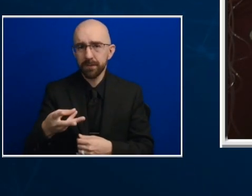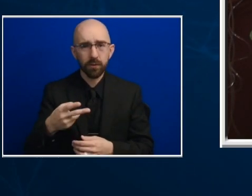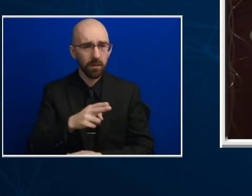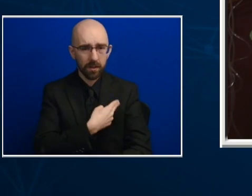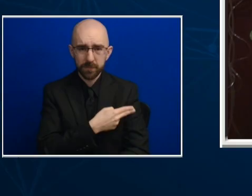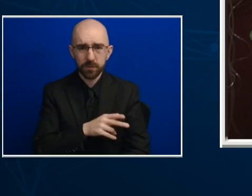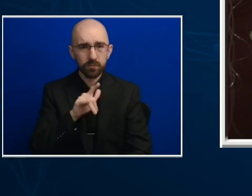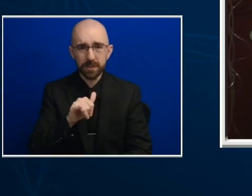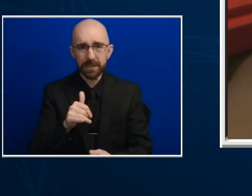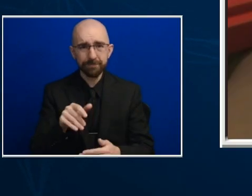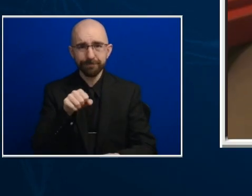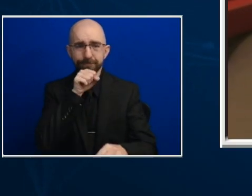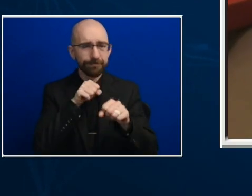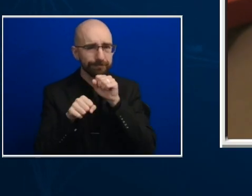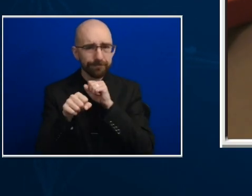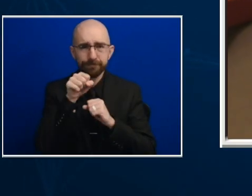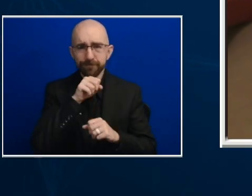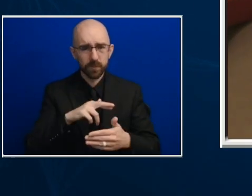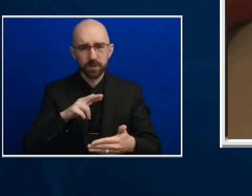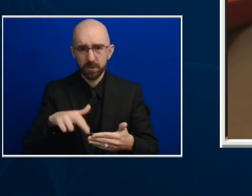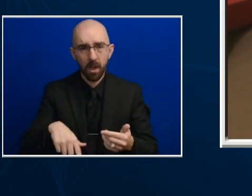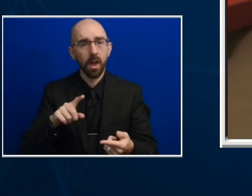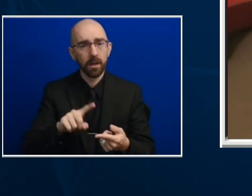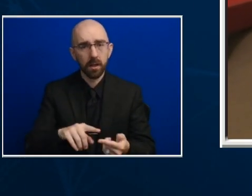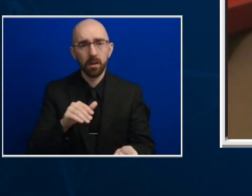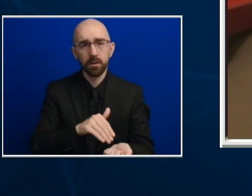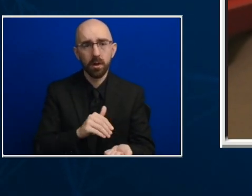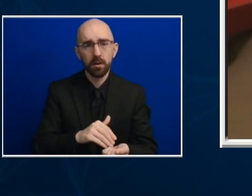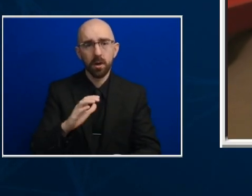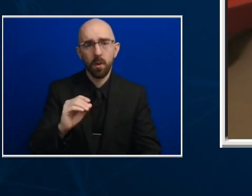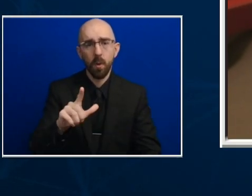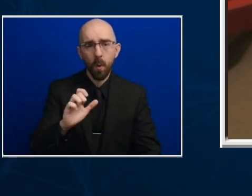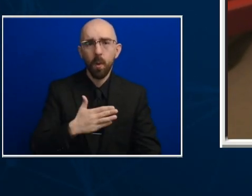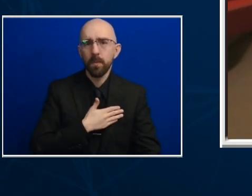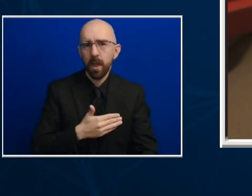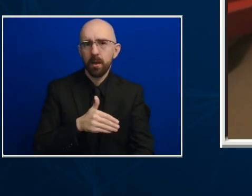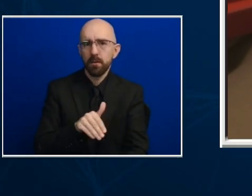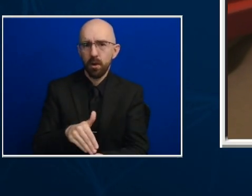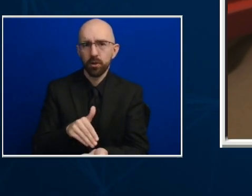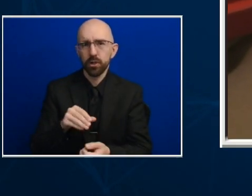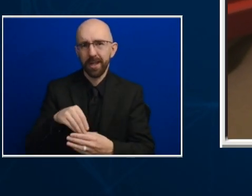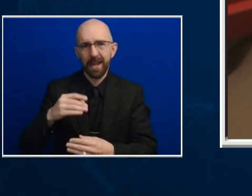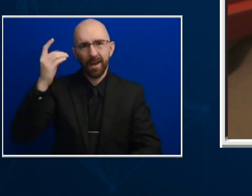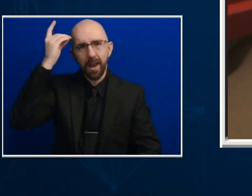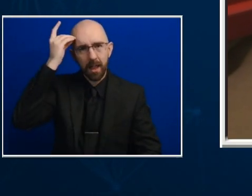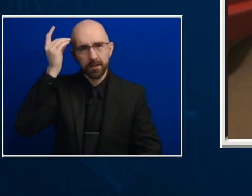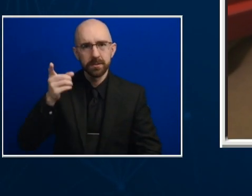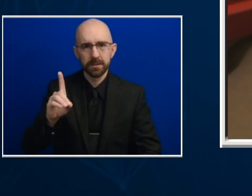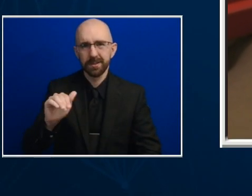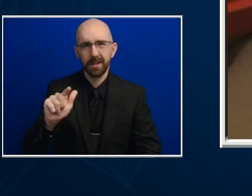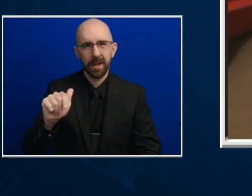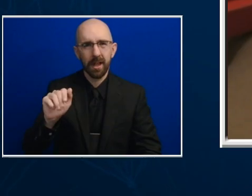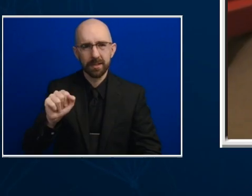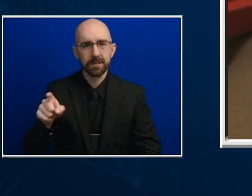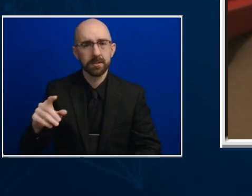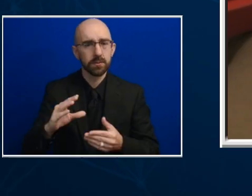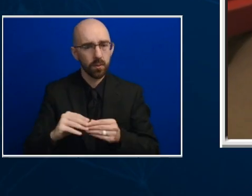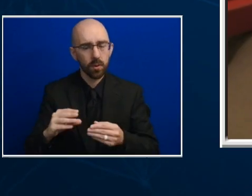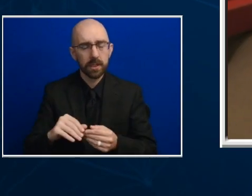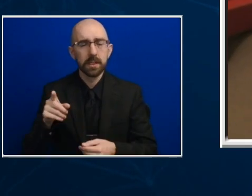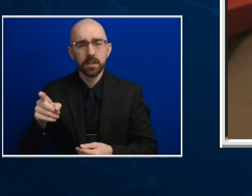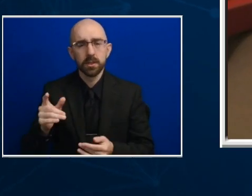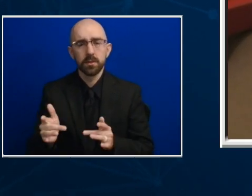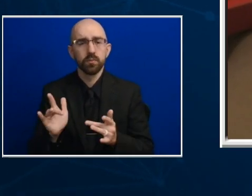not getting anywhere until Dr. Cole, who is my hematologist in Dallas, actually the story goes, she reached out